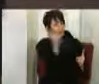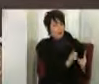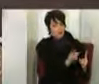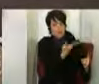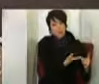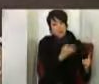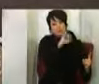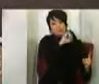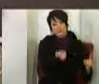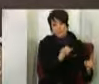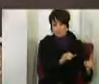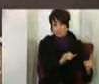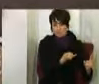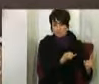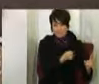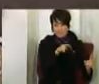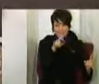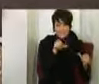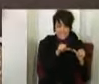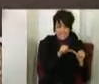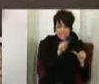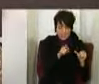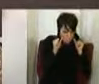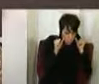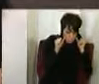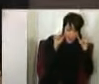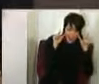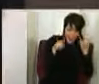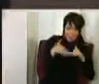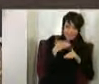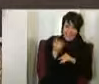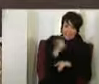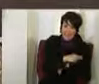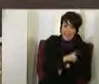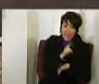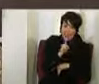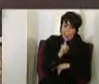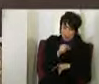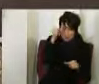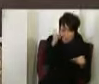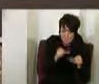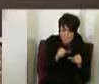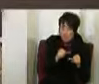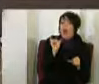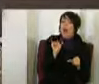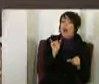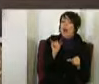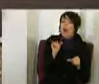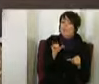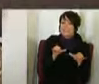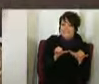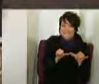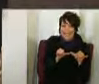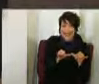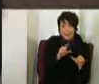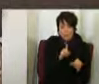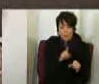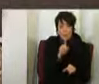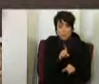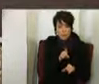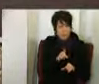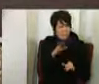dream. He still had to wake up the next day to the reality of the people who were around him. I'm sure that there were the relatives and the